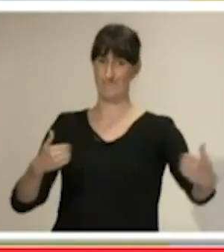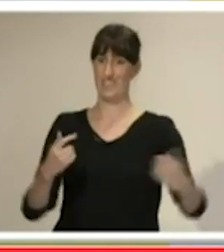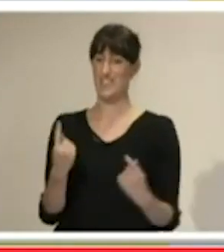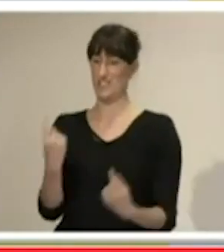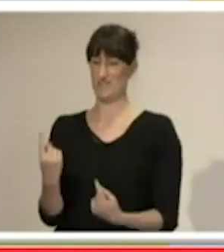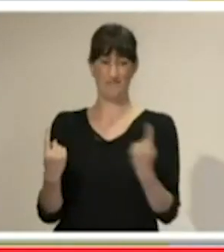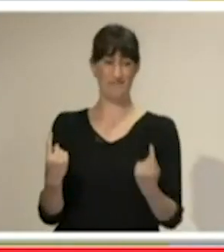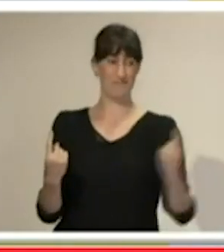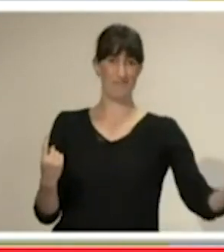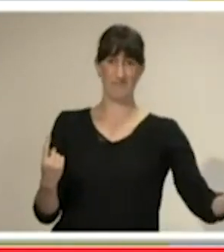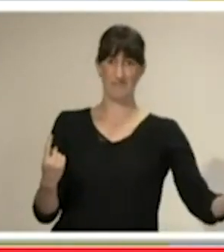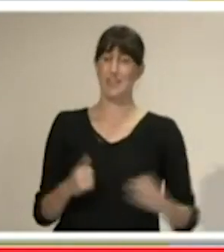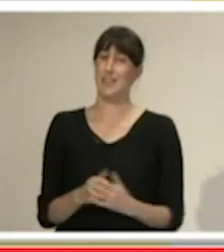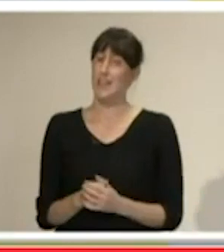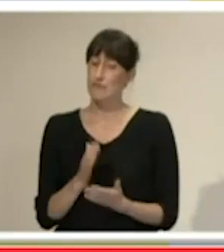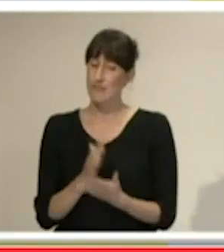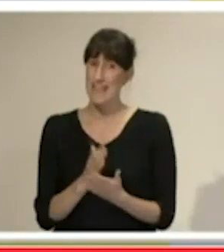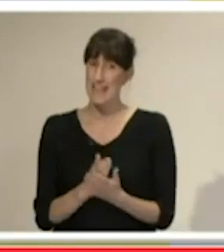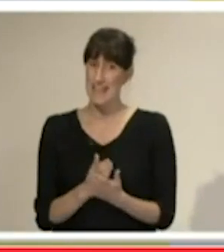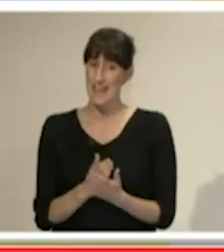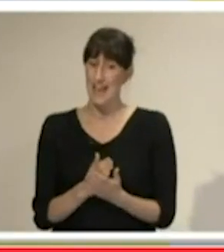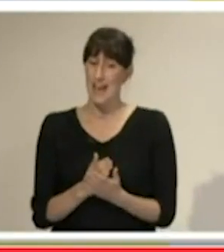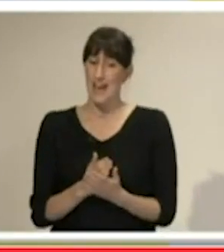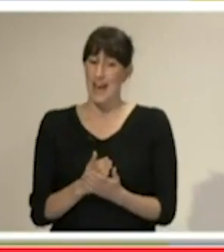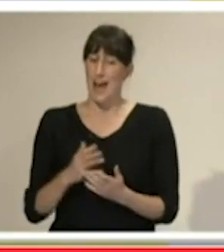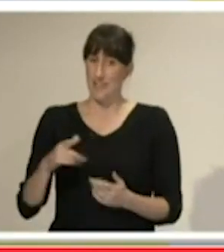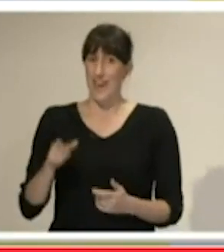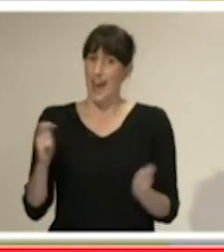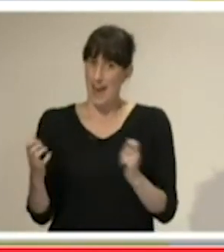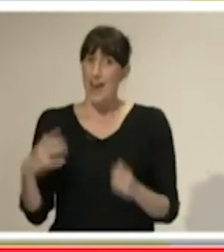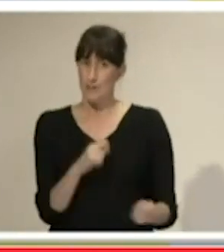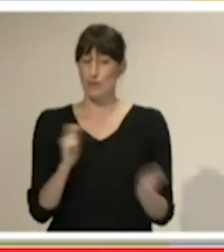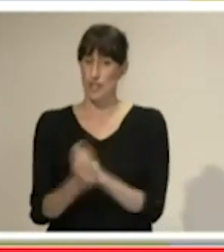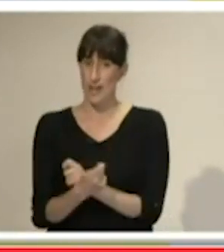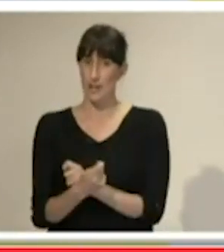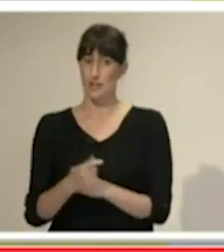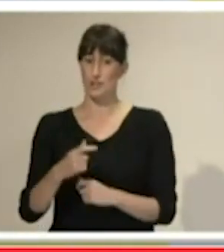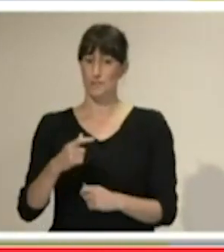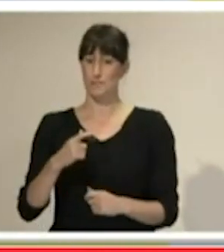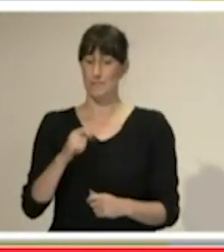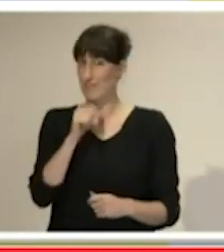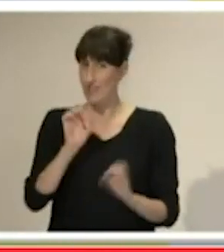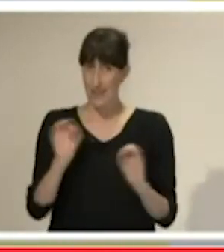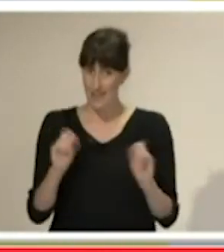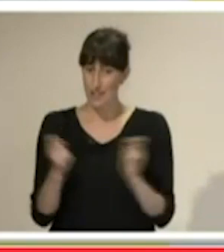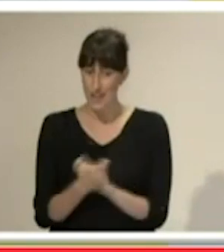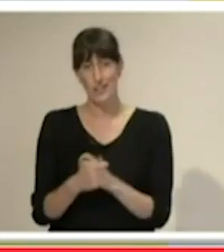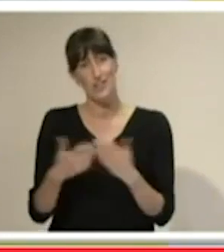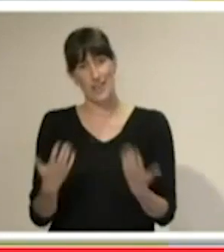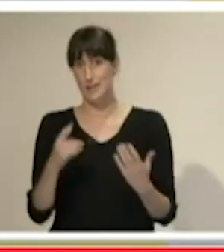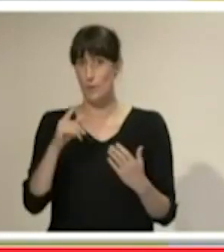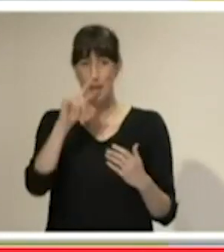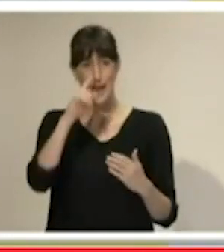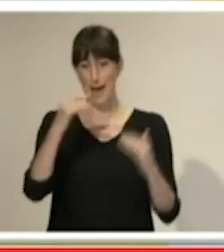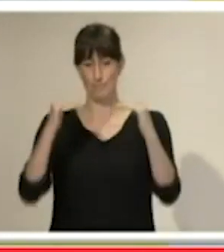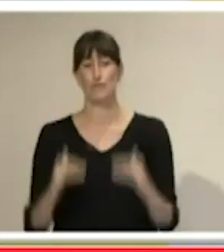of our ability to provide confidence to the government that we are ready to move down alert levels in due course.